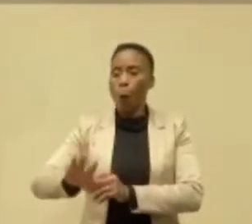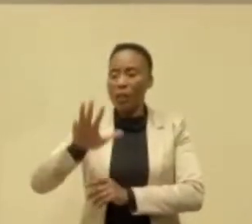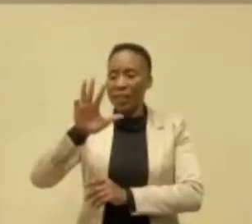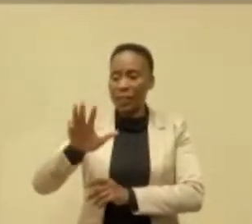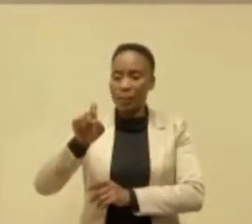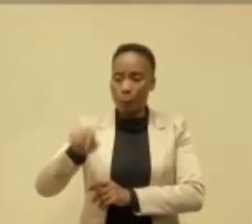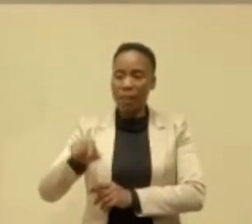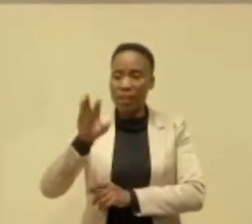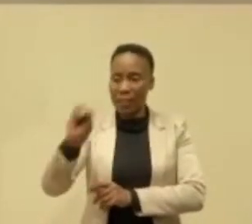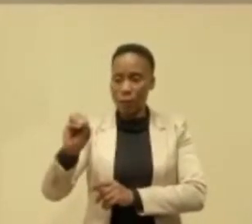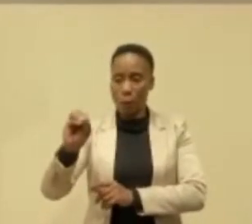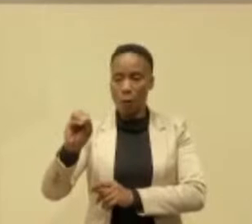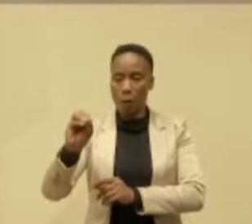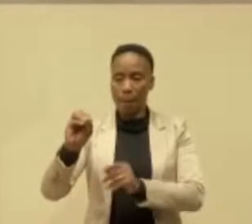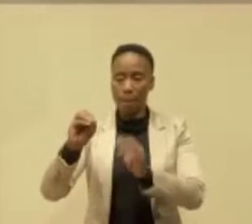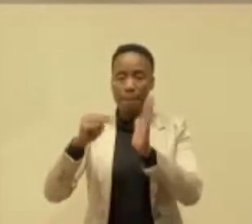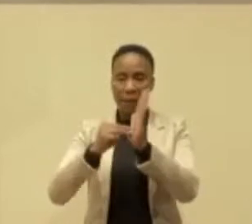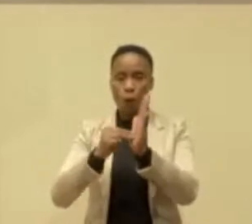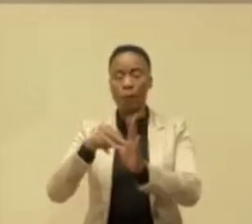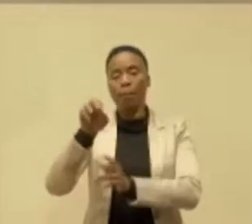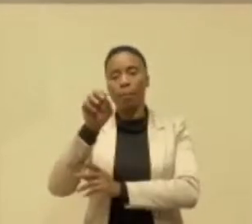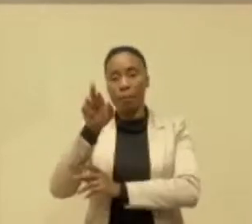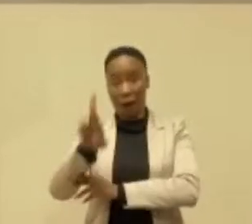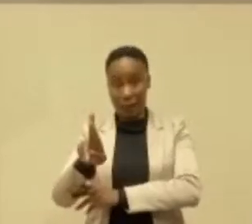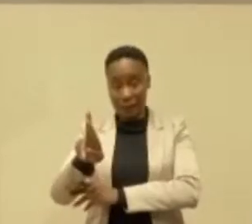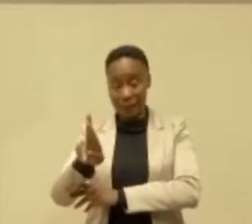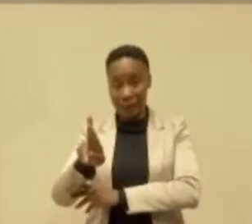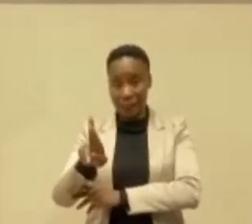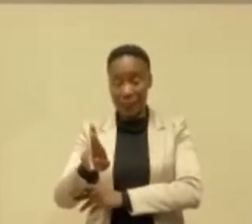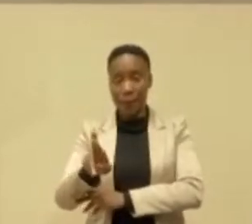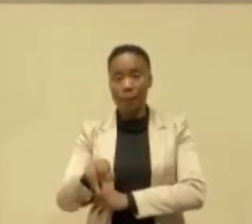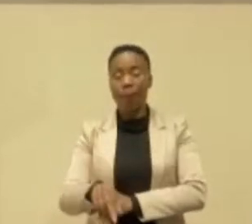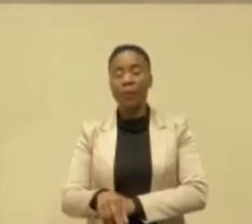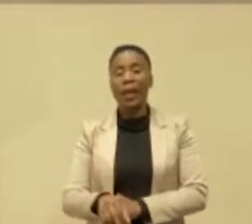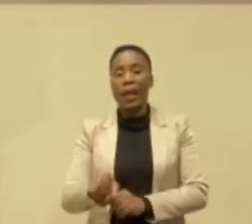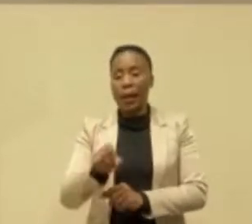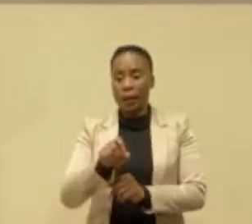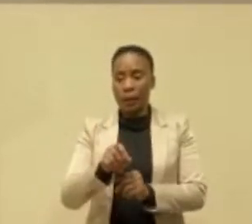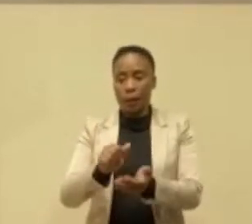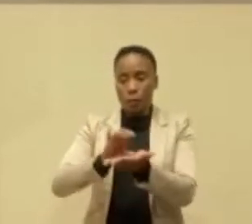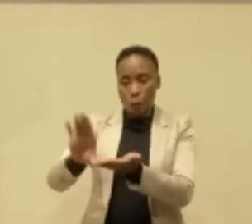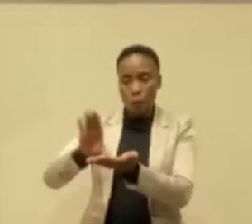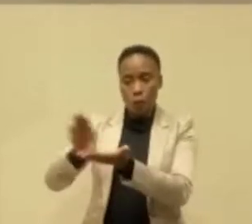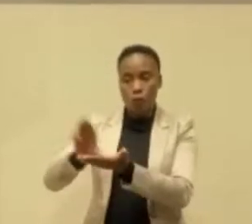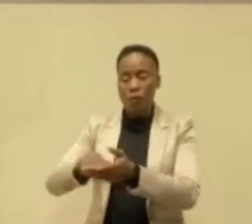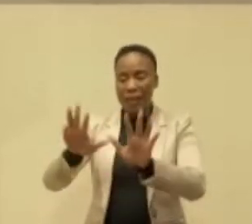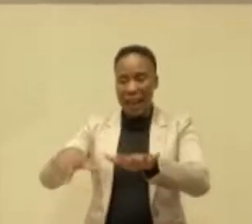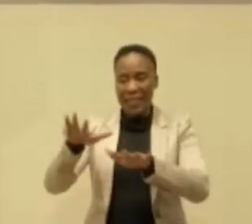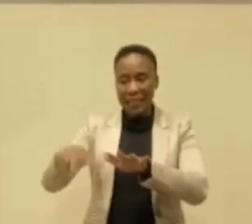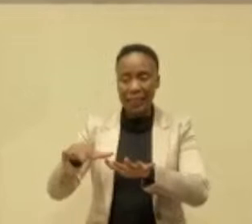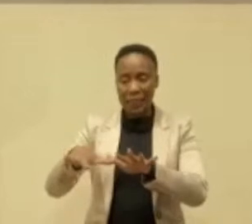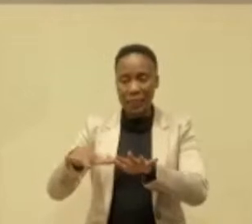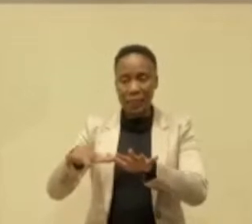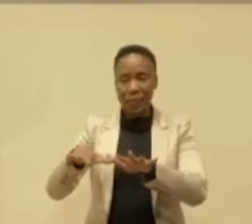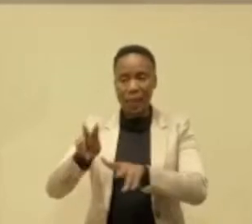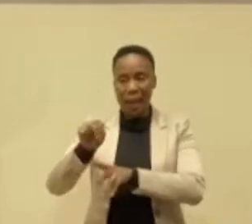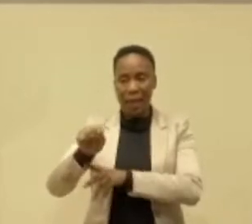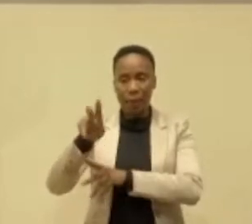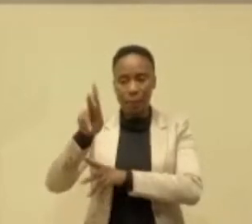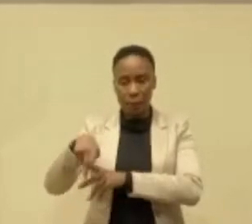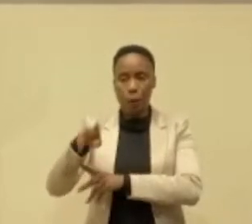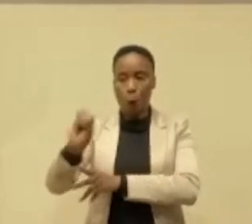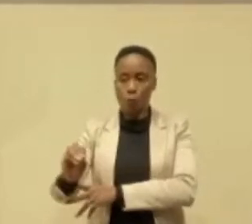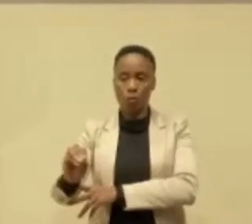find 19 npos and we know that many of these npos are women and pos already